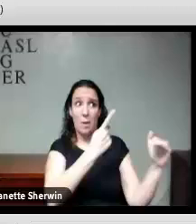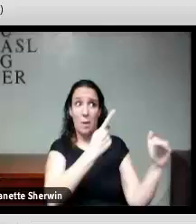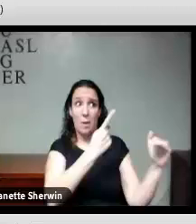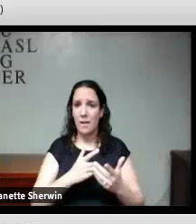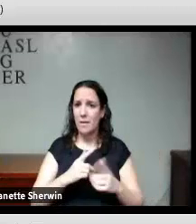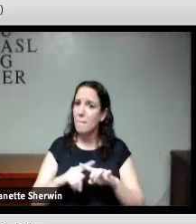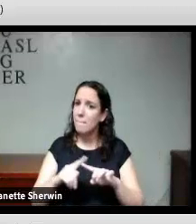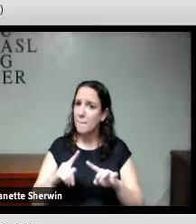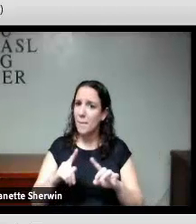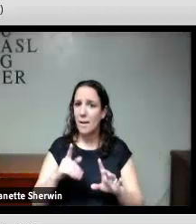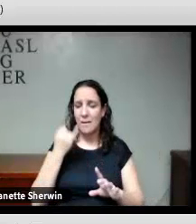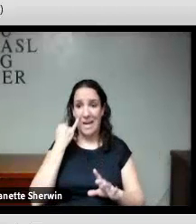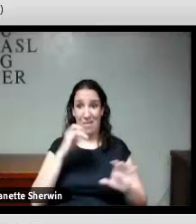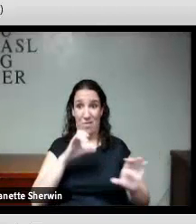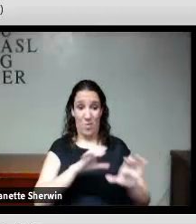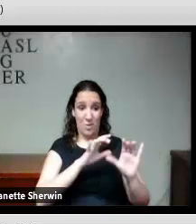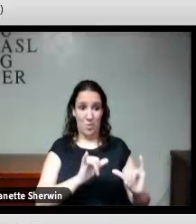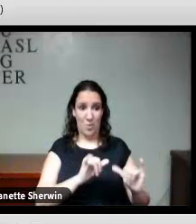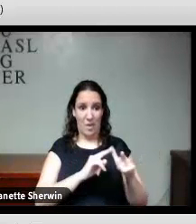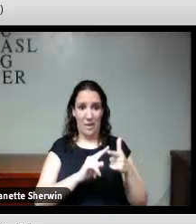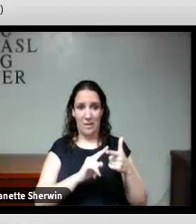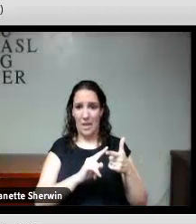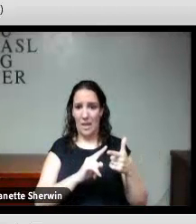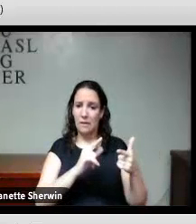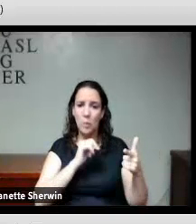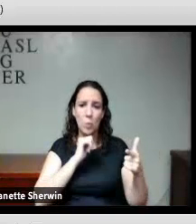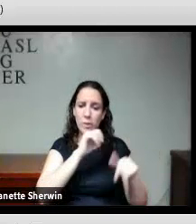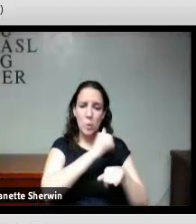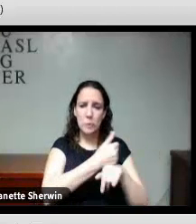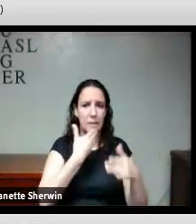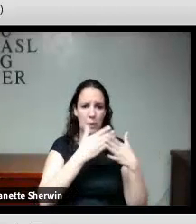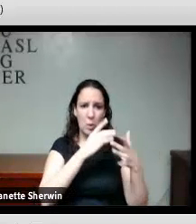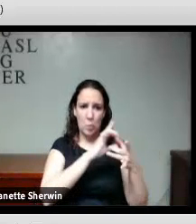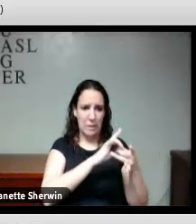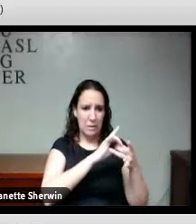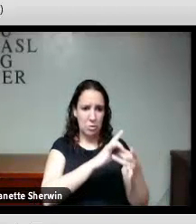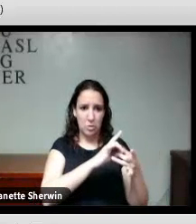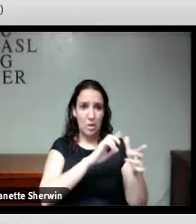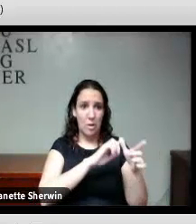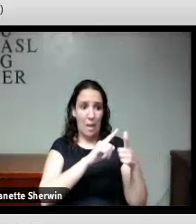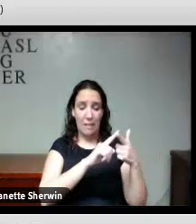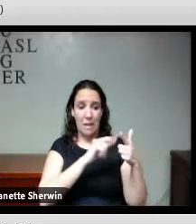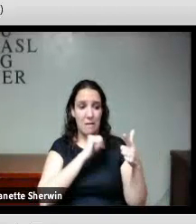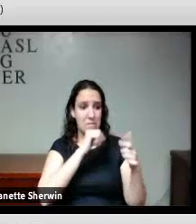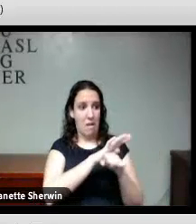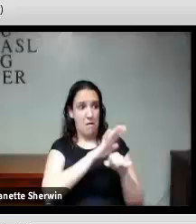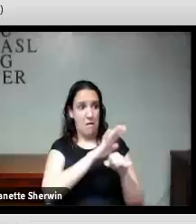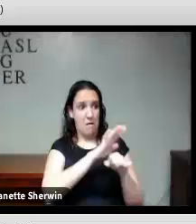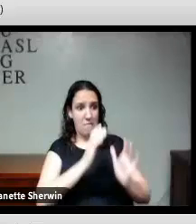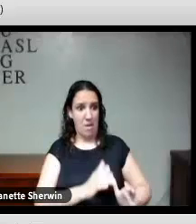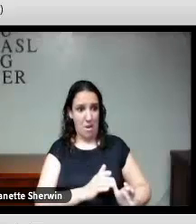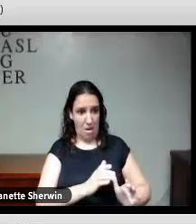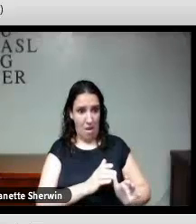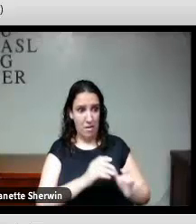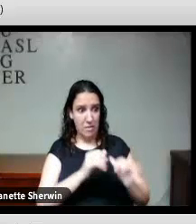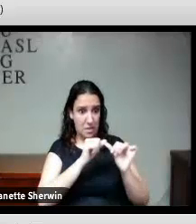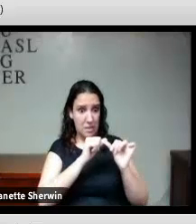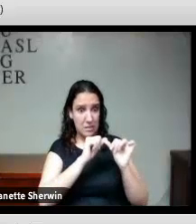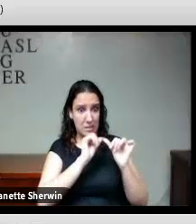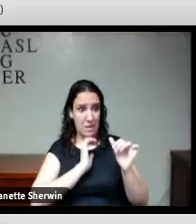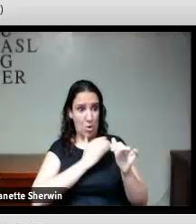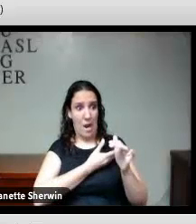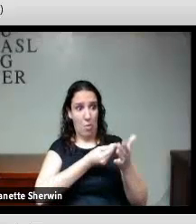know that if we did that, we wouldn't develop relationships, we wouldn't have enough patronage to keep our funding up, and then